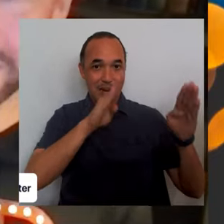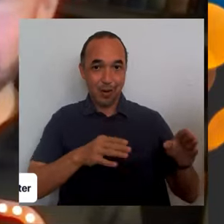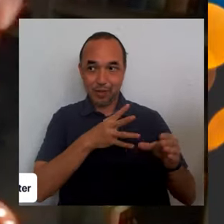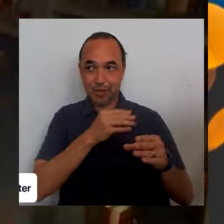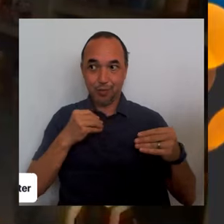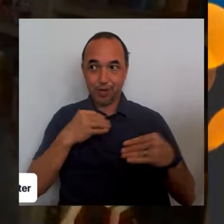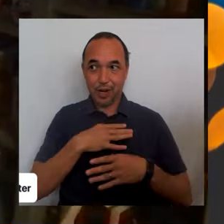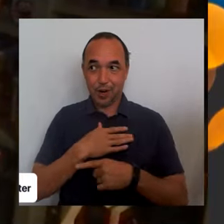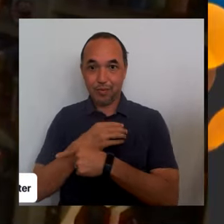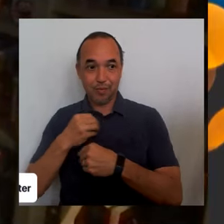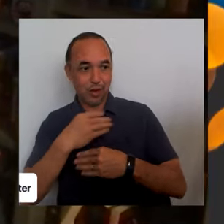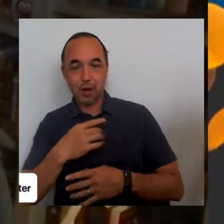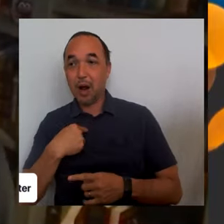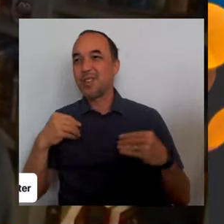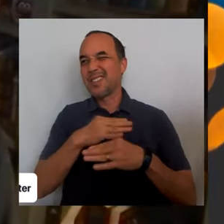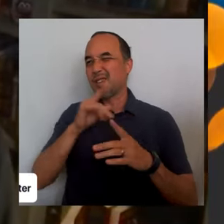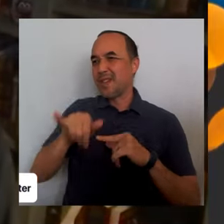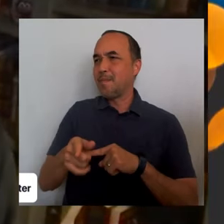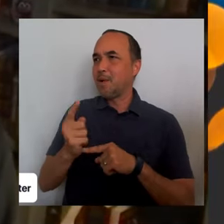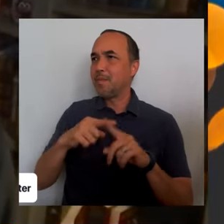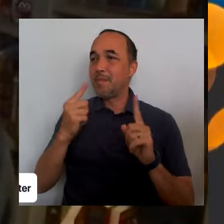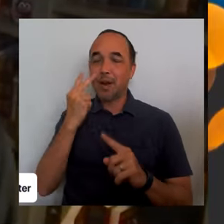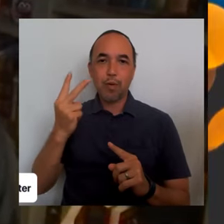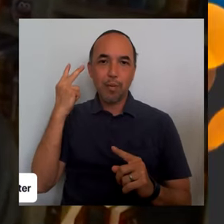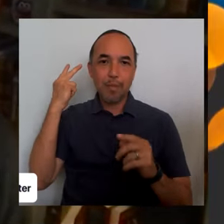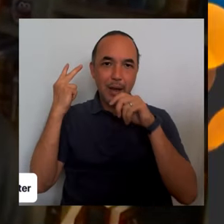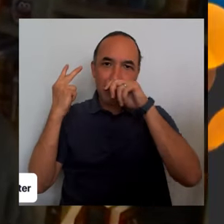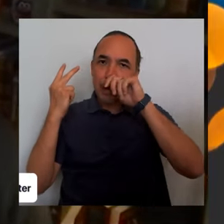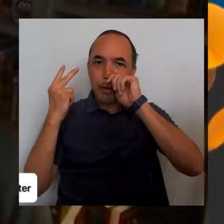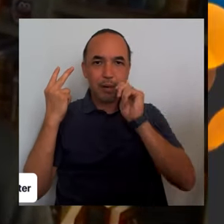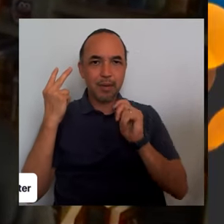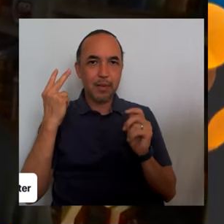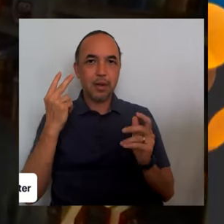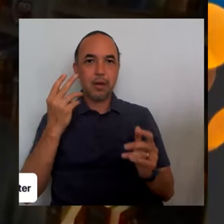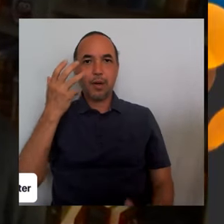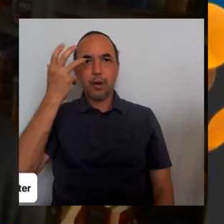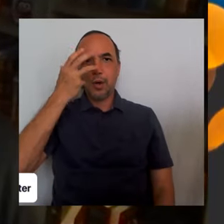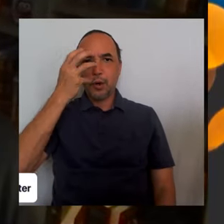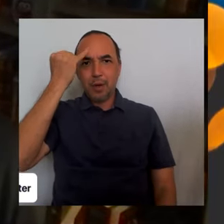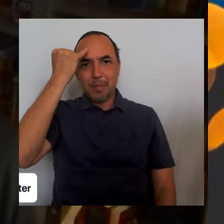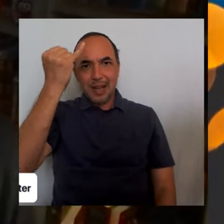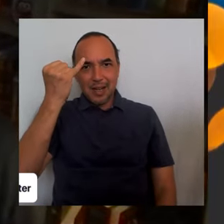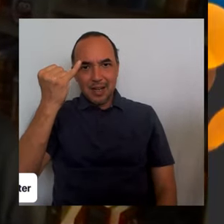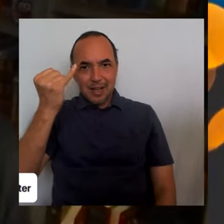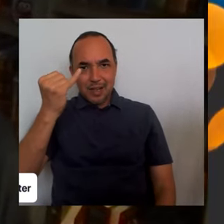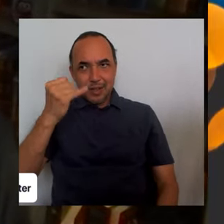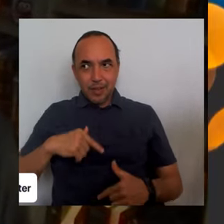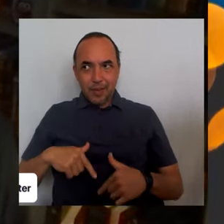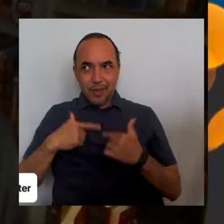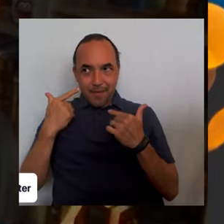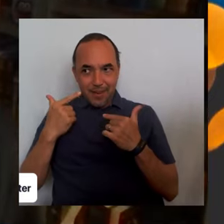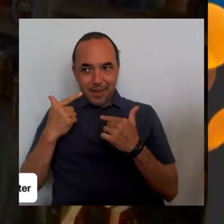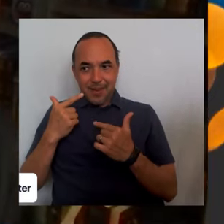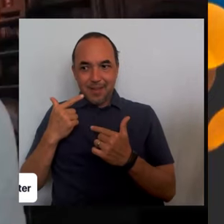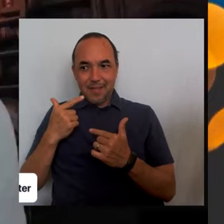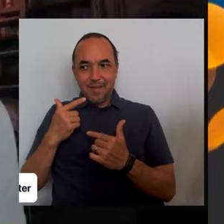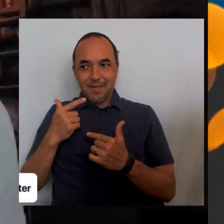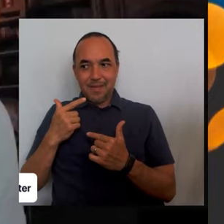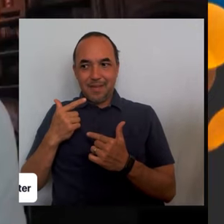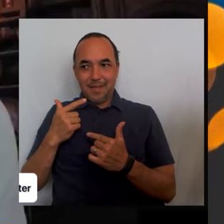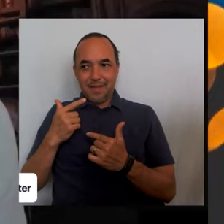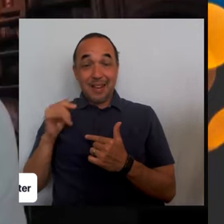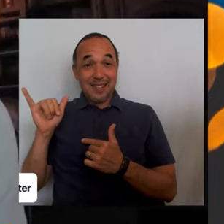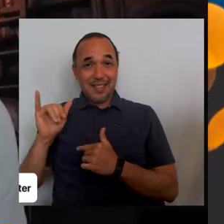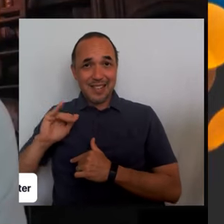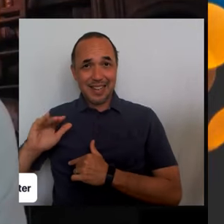Not to me at the time, but looking back, it's like, wow, can you imagine, being a kid and living through that in your own house?